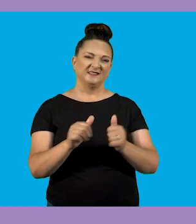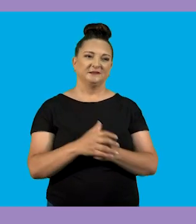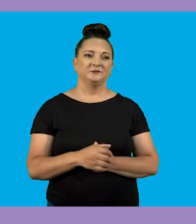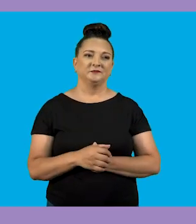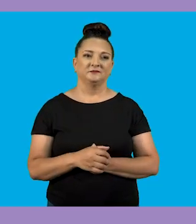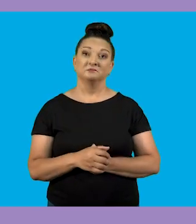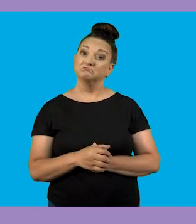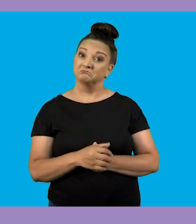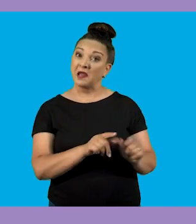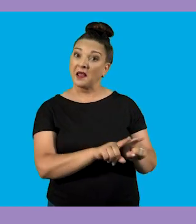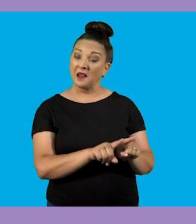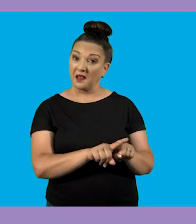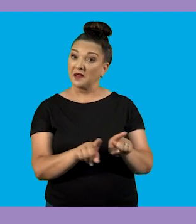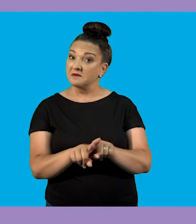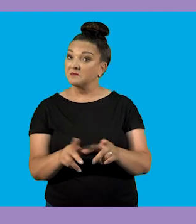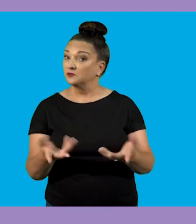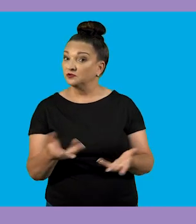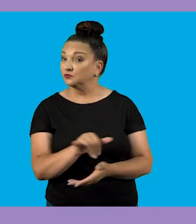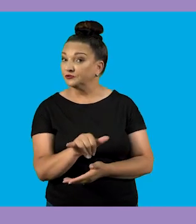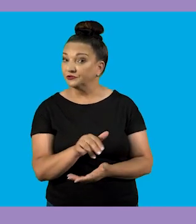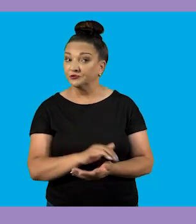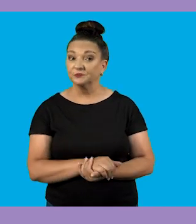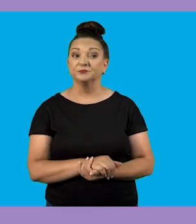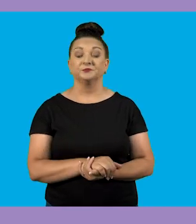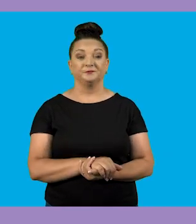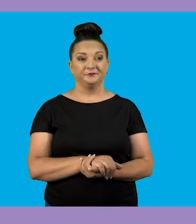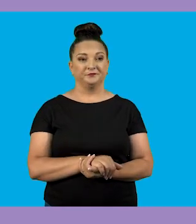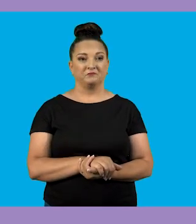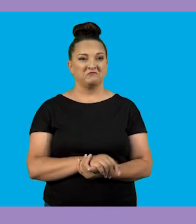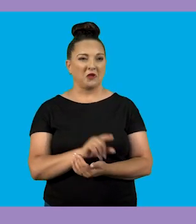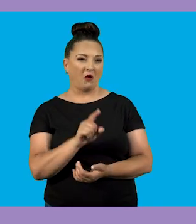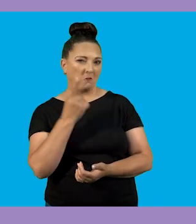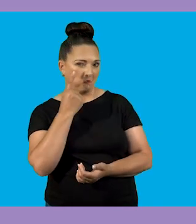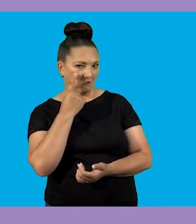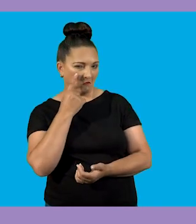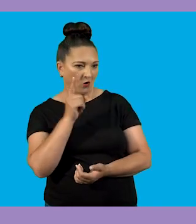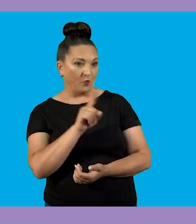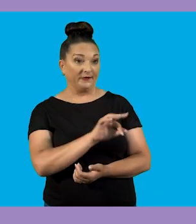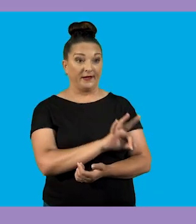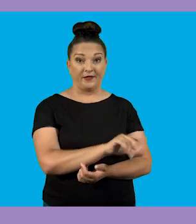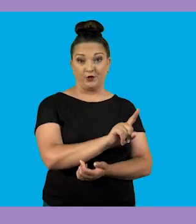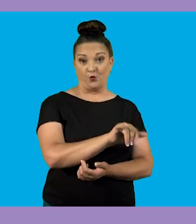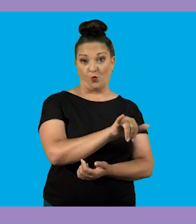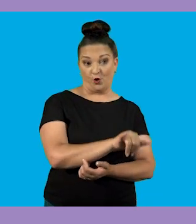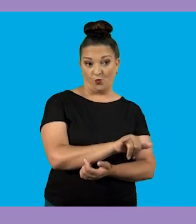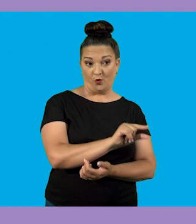Let's look at the next one. Which ones are the like terms in this case? If you are looking